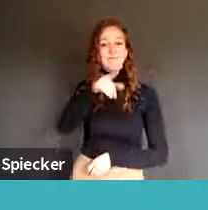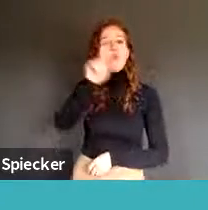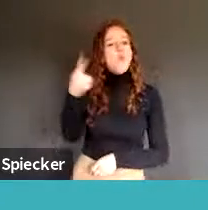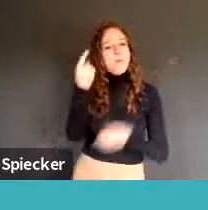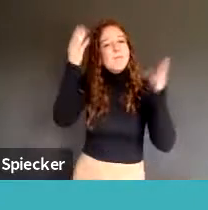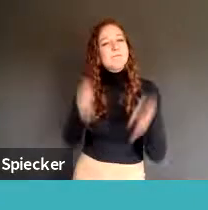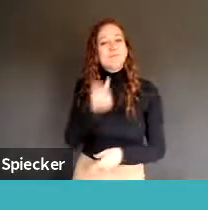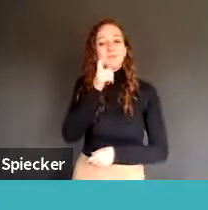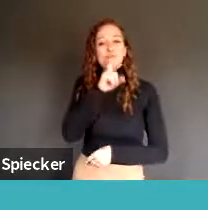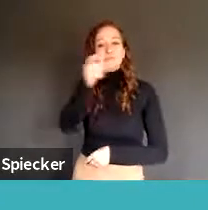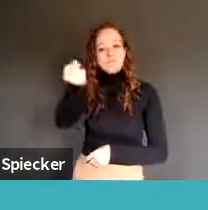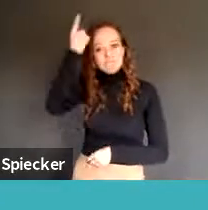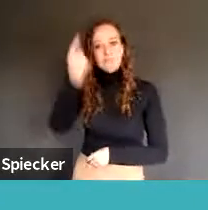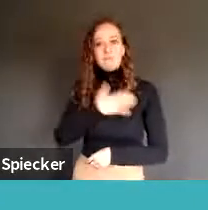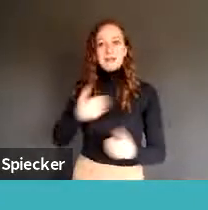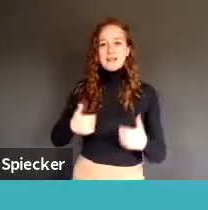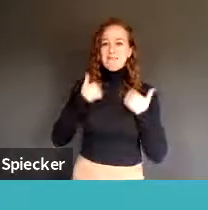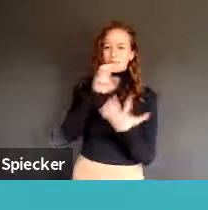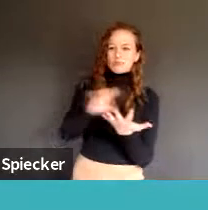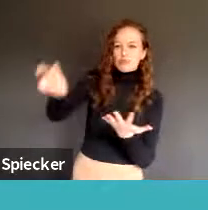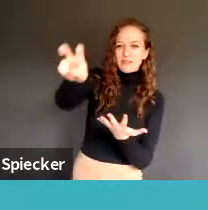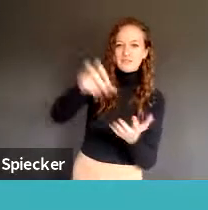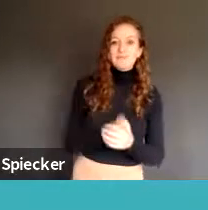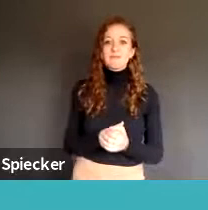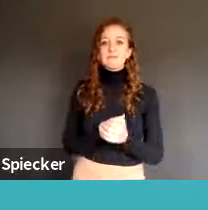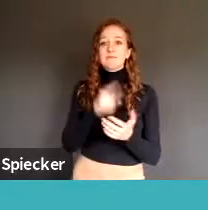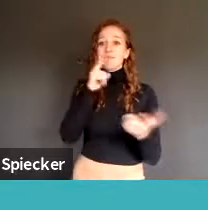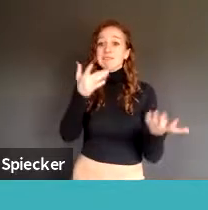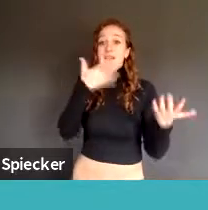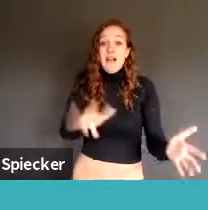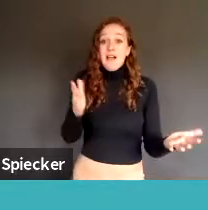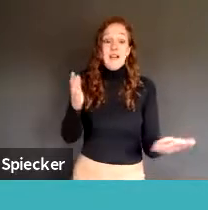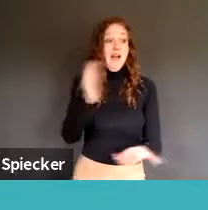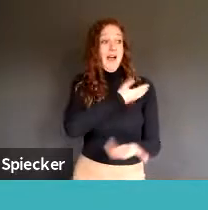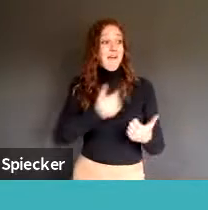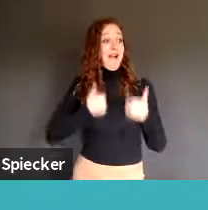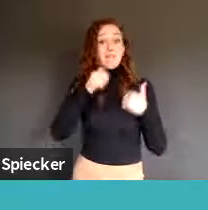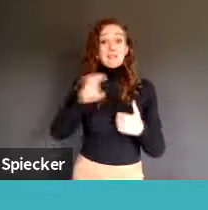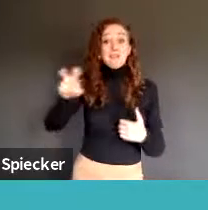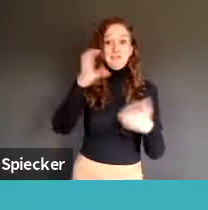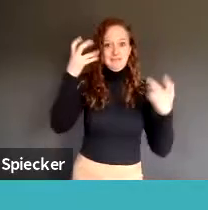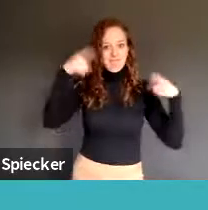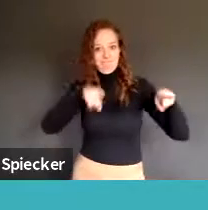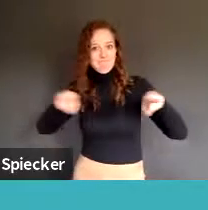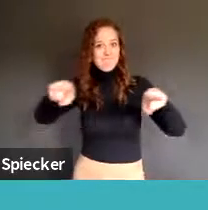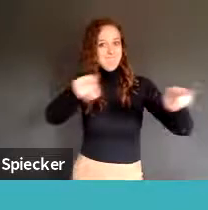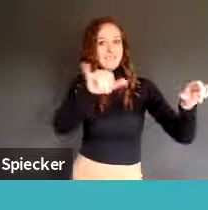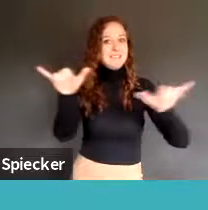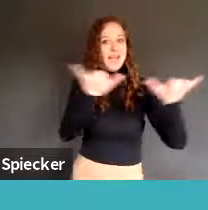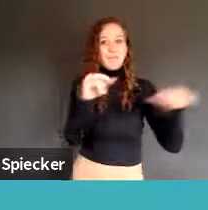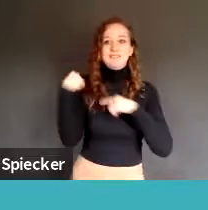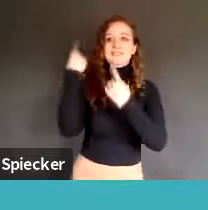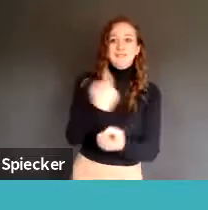Alicia, an extremely dear friend of mine. She's the only person who truly understands the journey I embarked on. With a stroke of luck, our